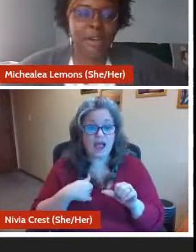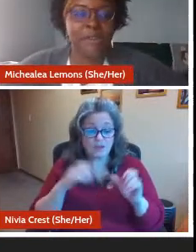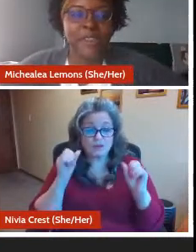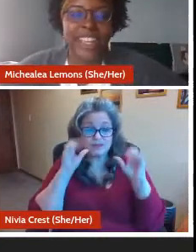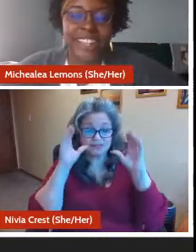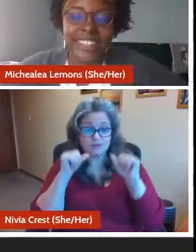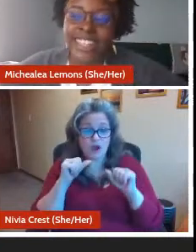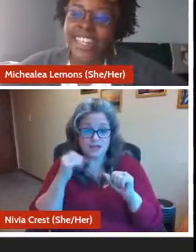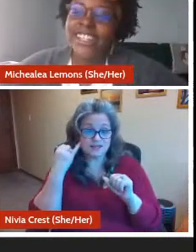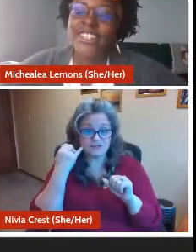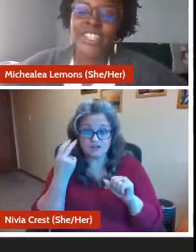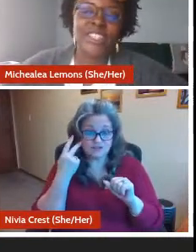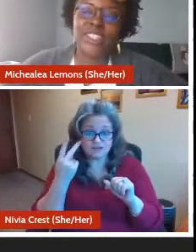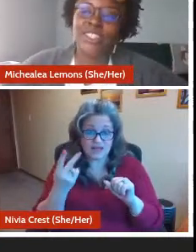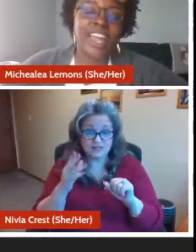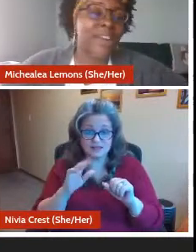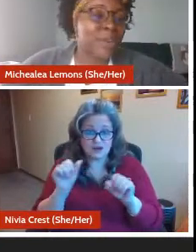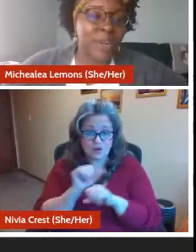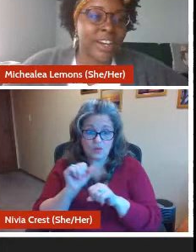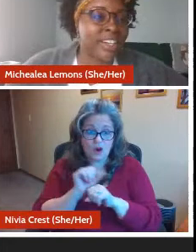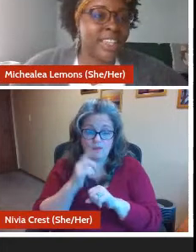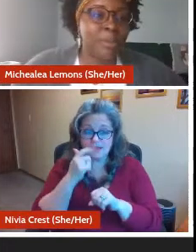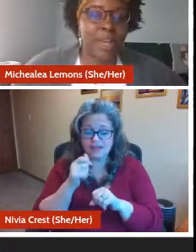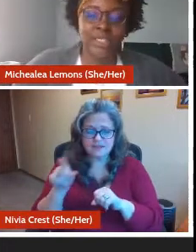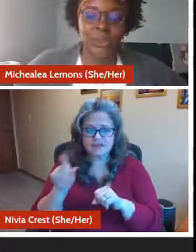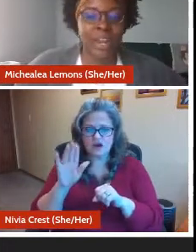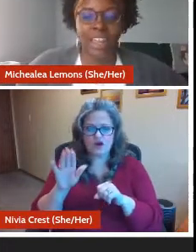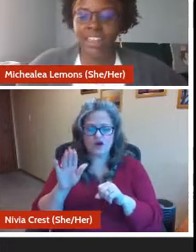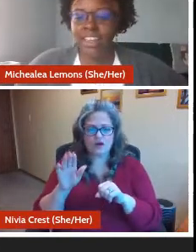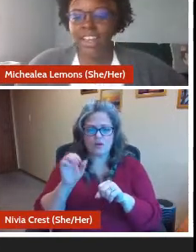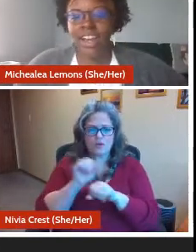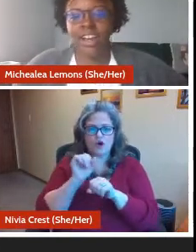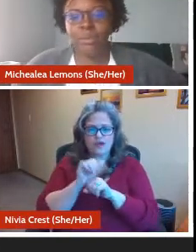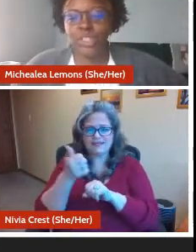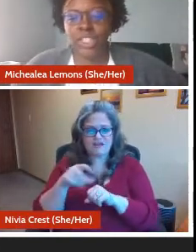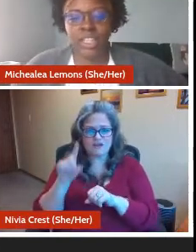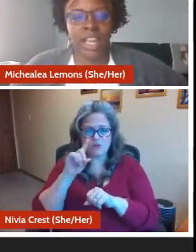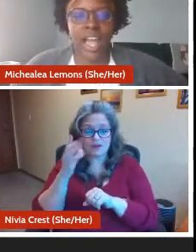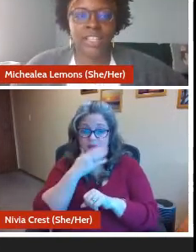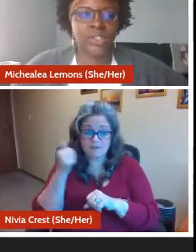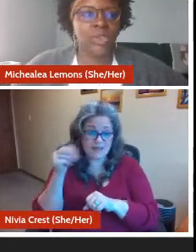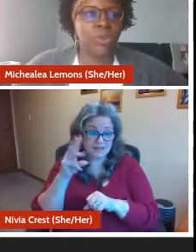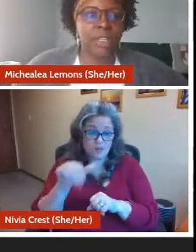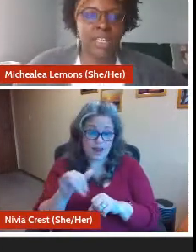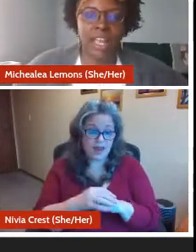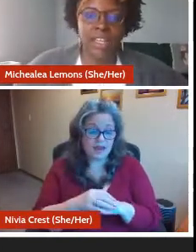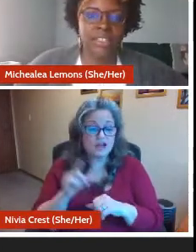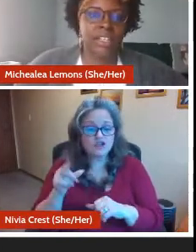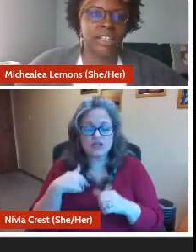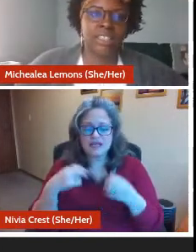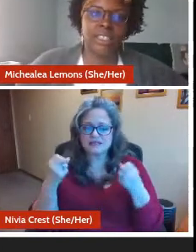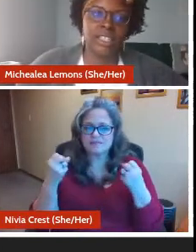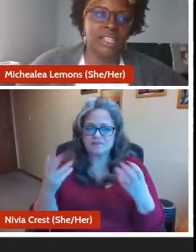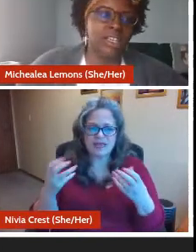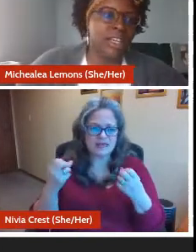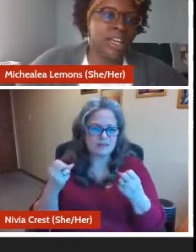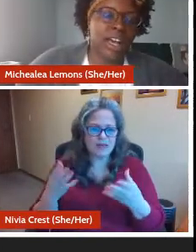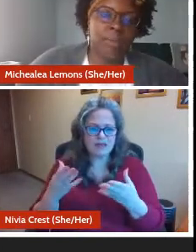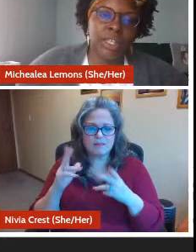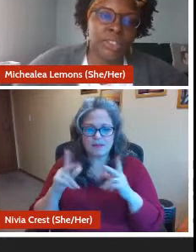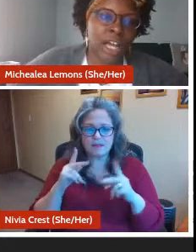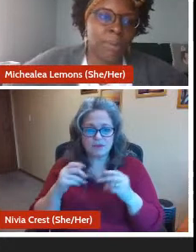surprised because she is just everywhere in the best way. She has so many hands